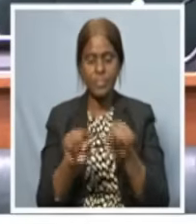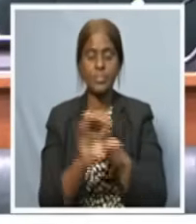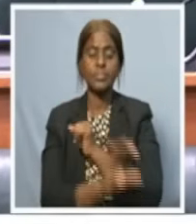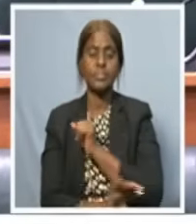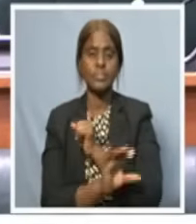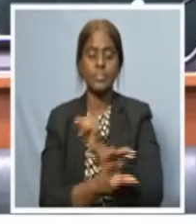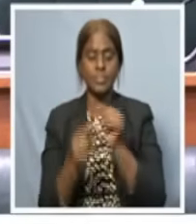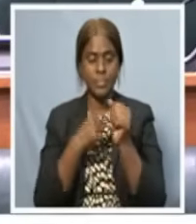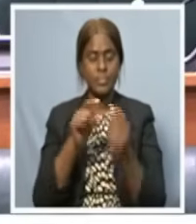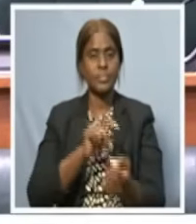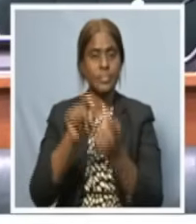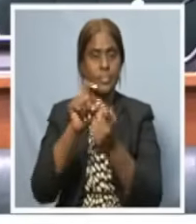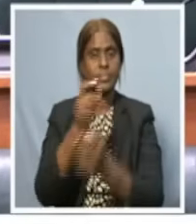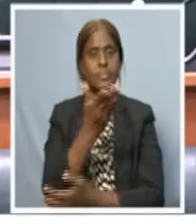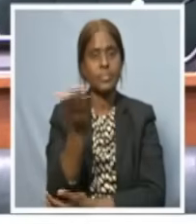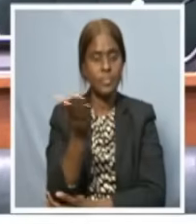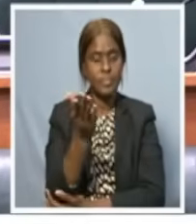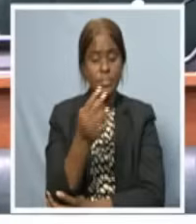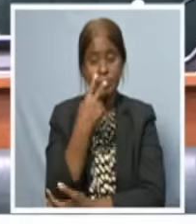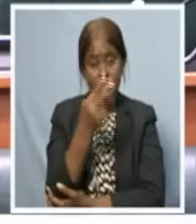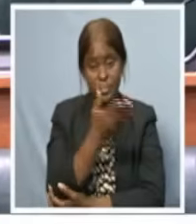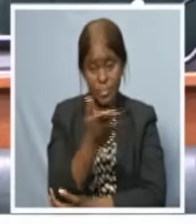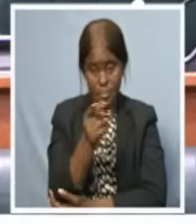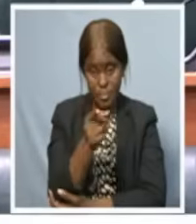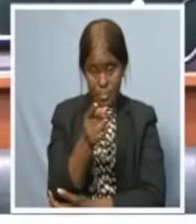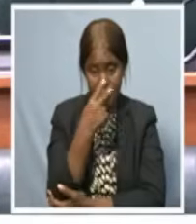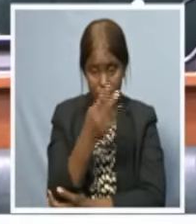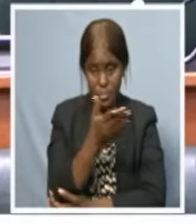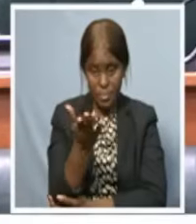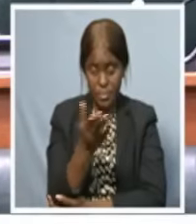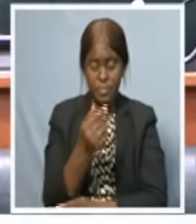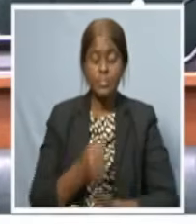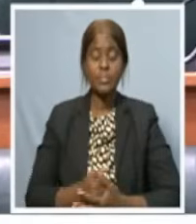country. I'm challenging you. Look at it.